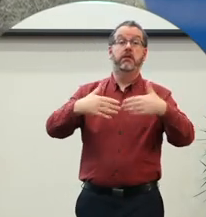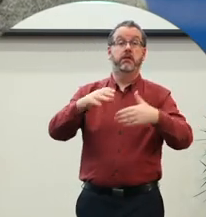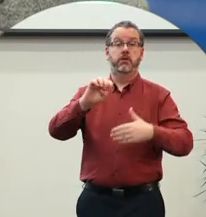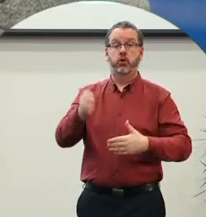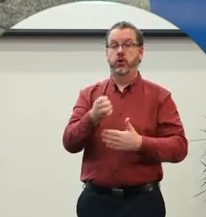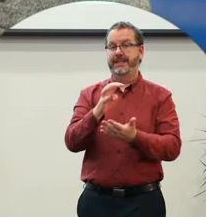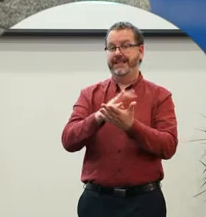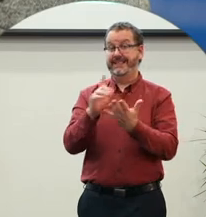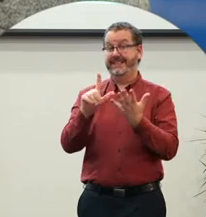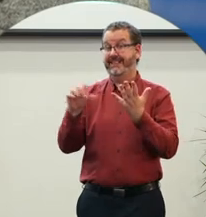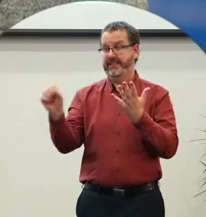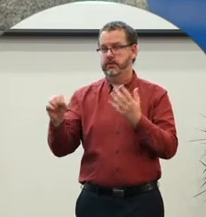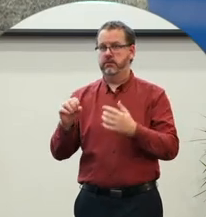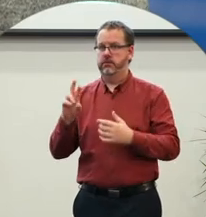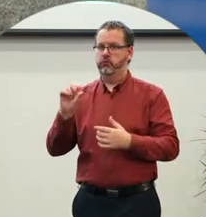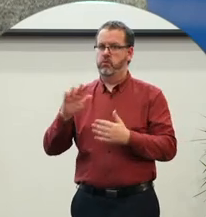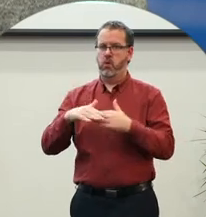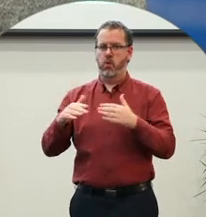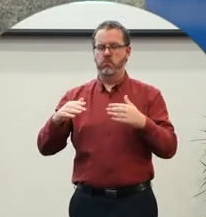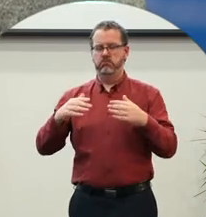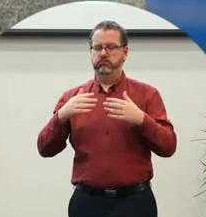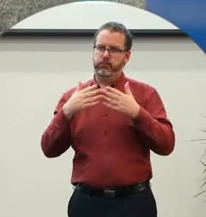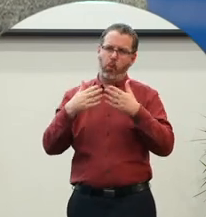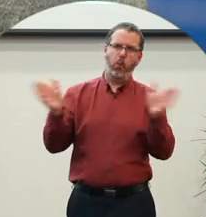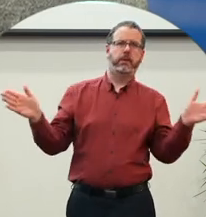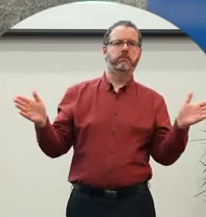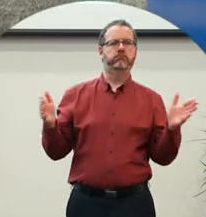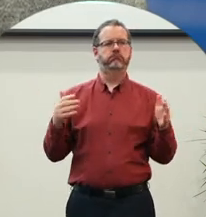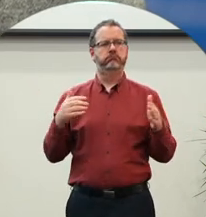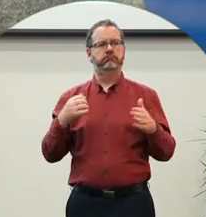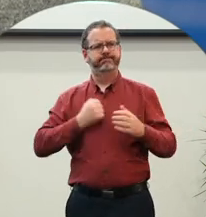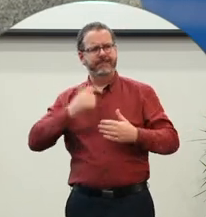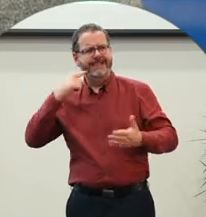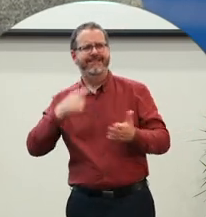have kind of international urban guerrilla groups,